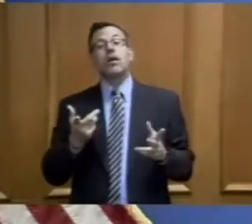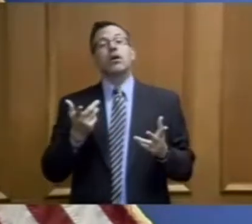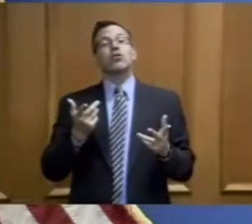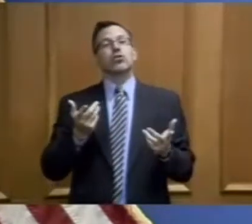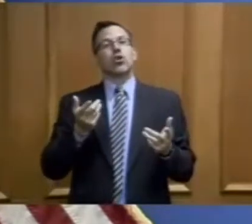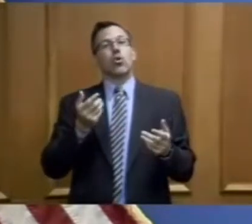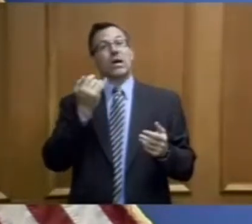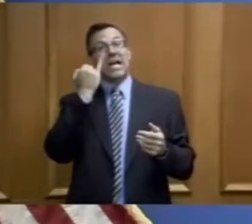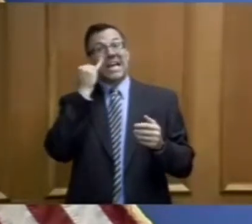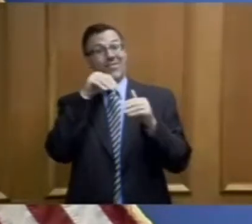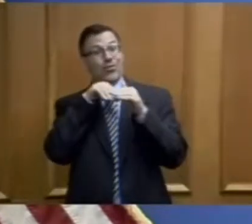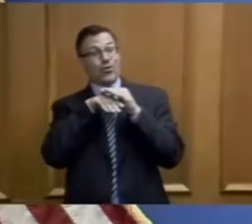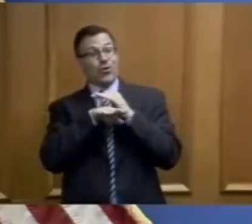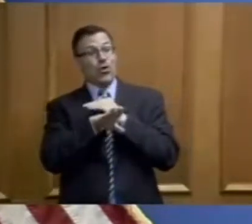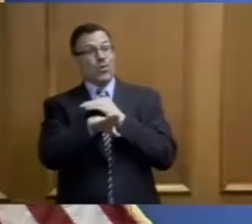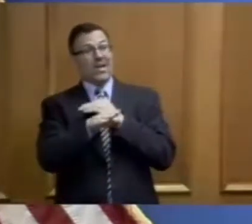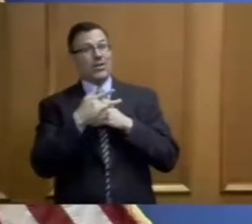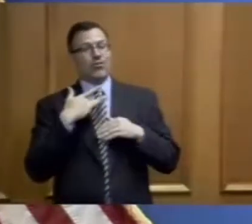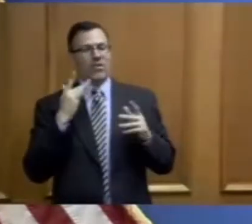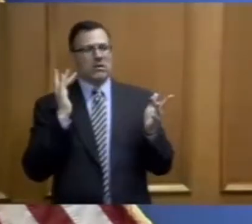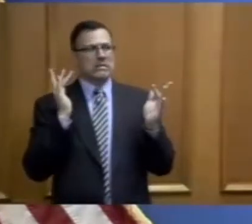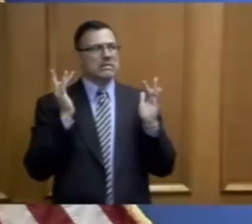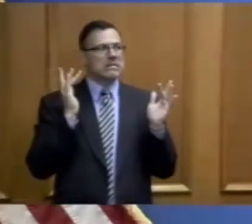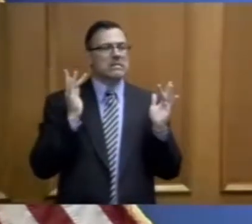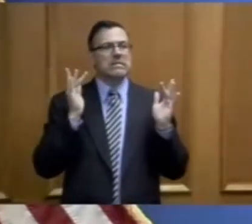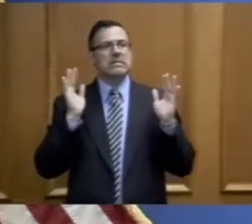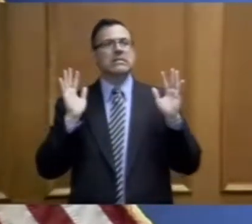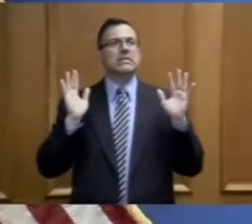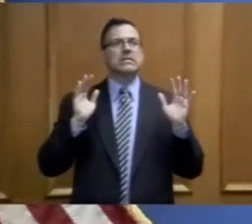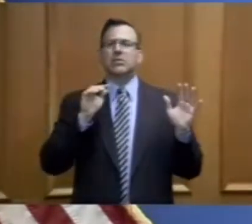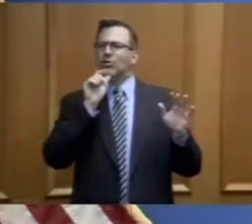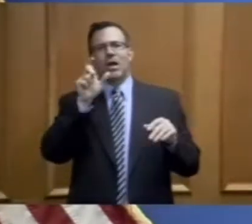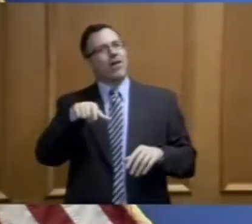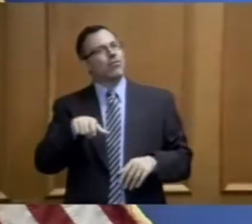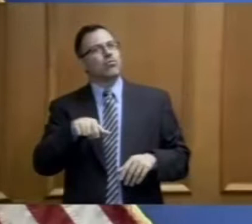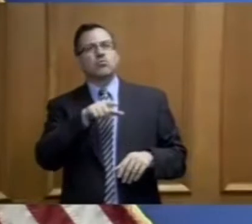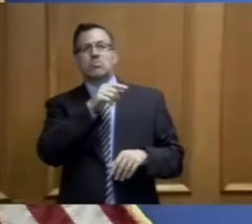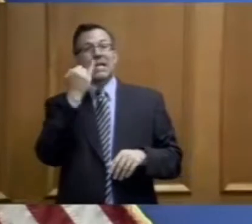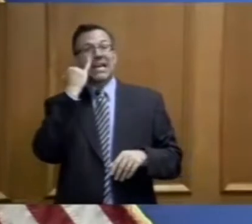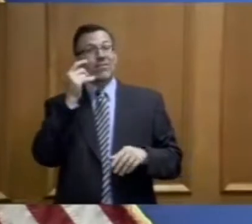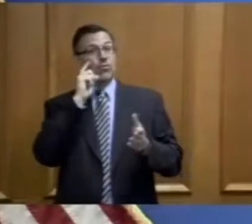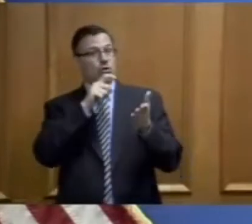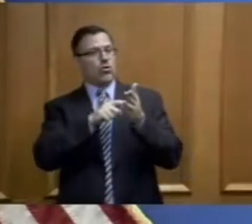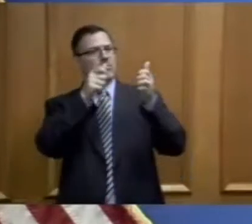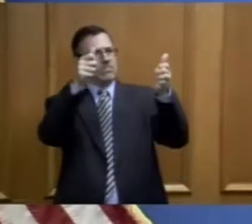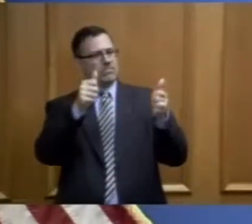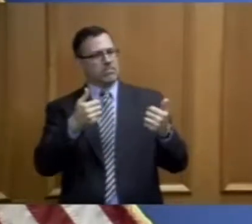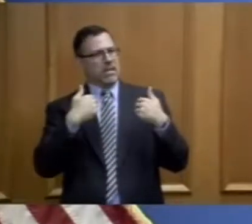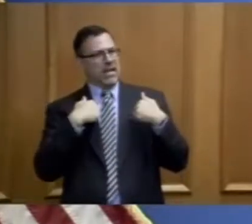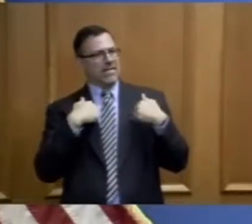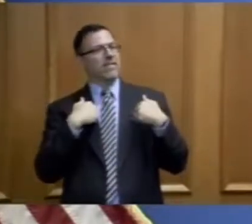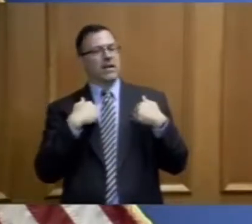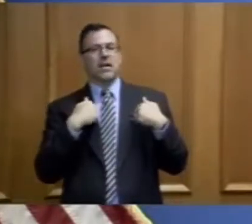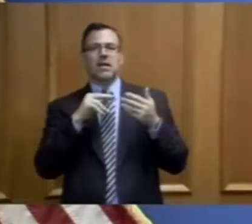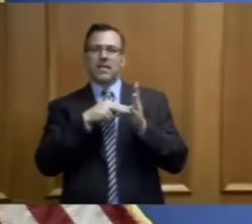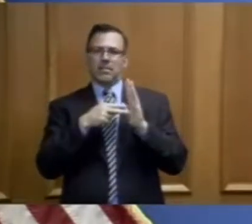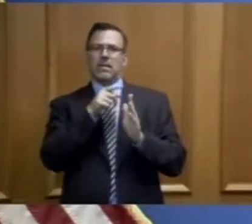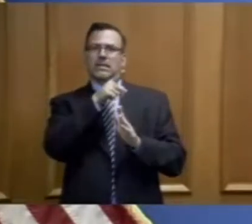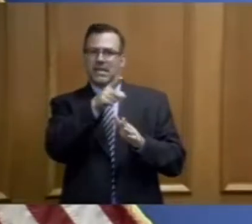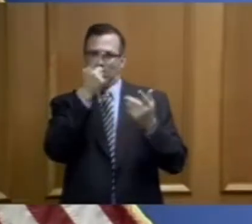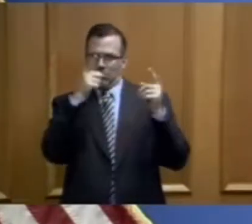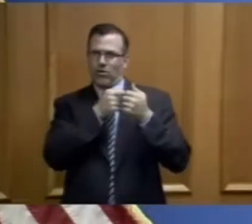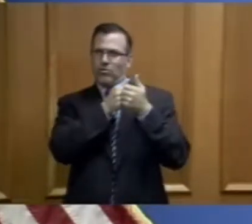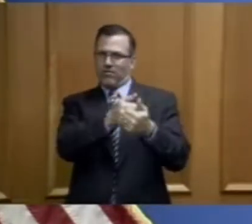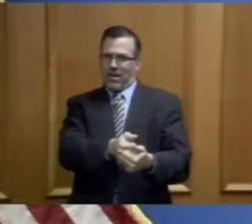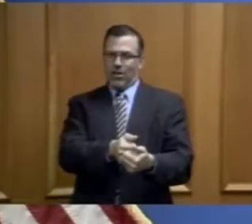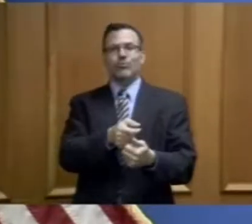of confidence as they engage in those businesses, as they eat and exercise and socialize and everything in between